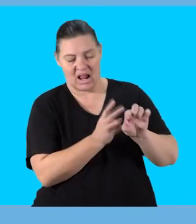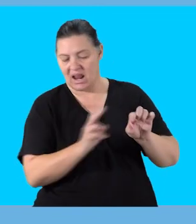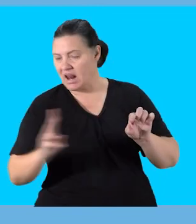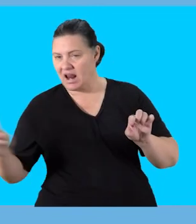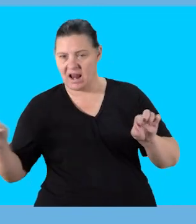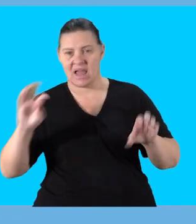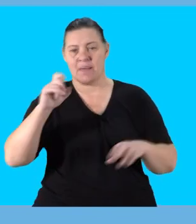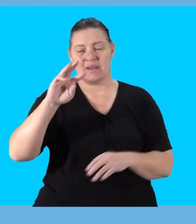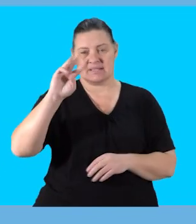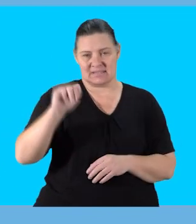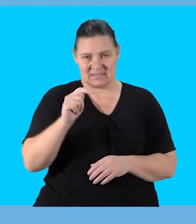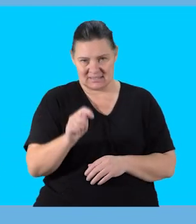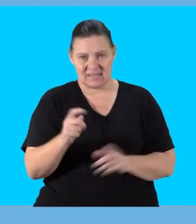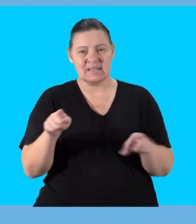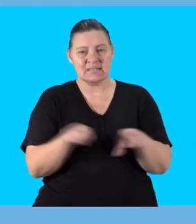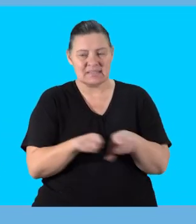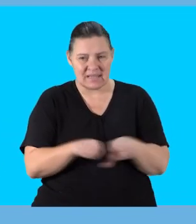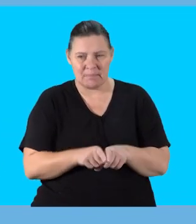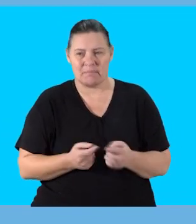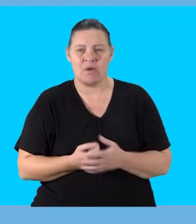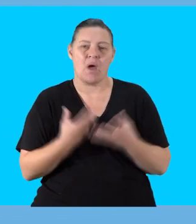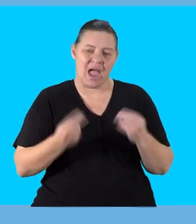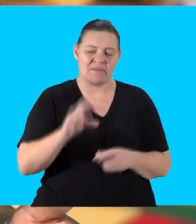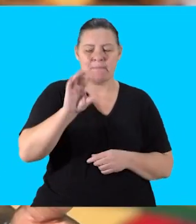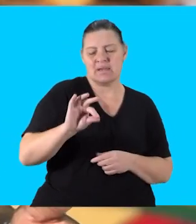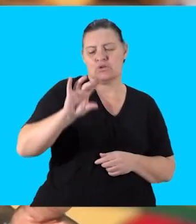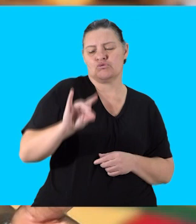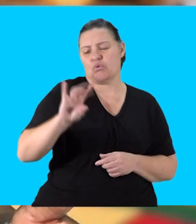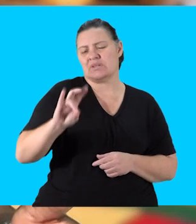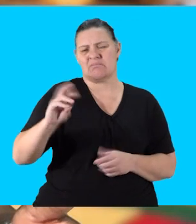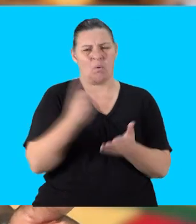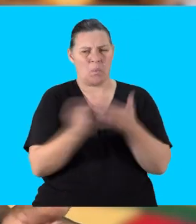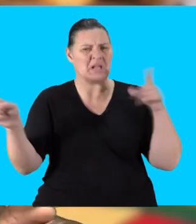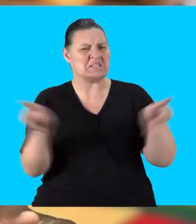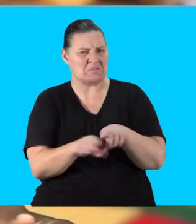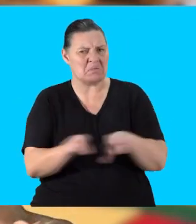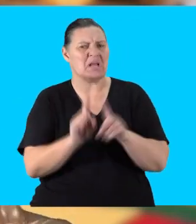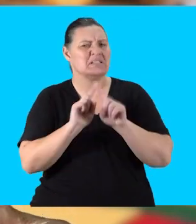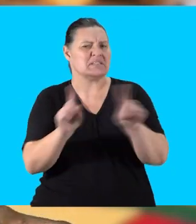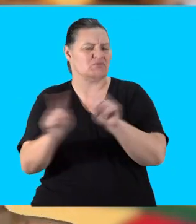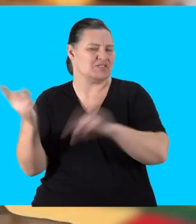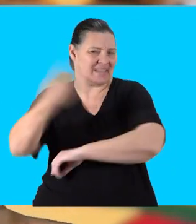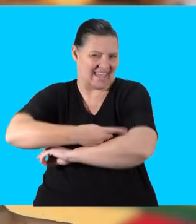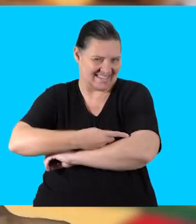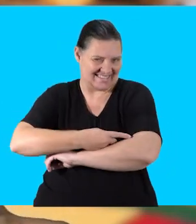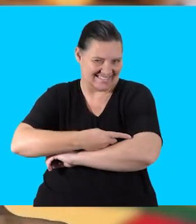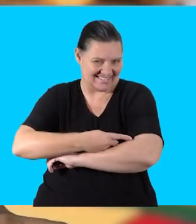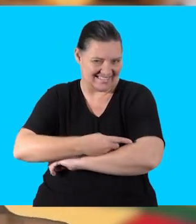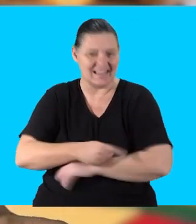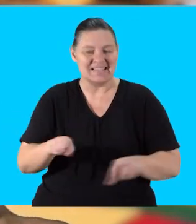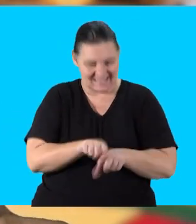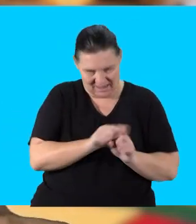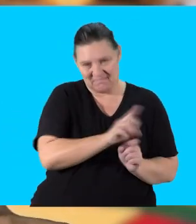of different elements, just as a week, it has different days, Monday, Tuesday, Wednesday, all the way to Thursday. All the way to